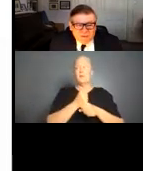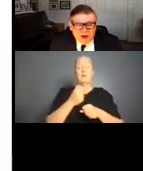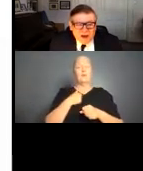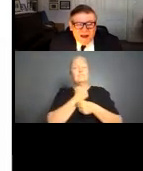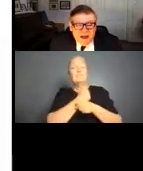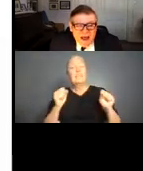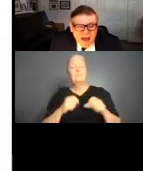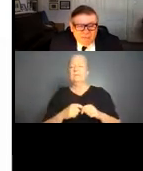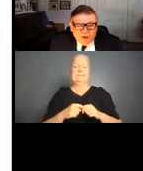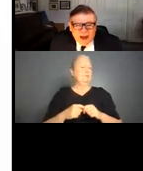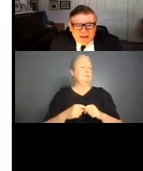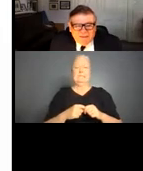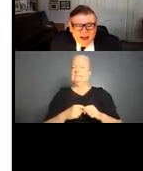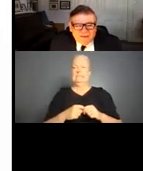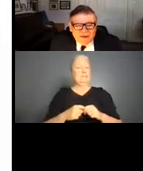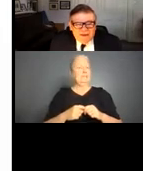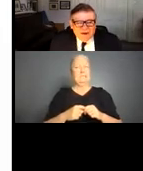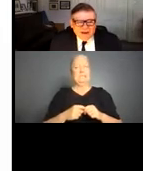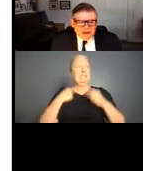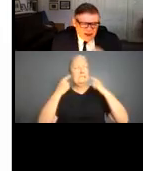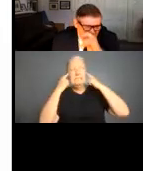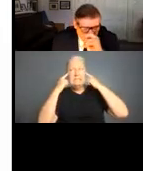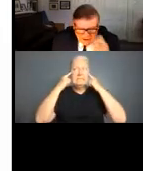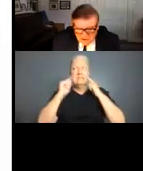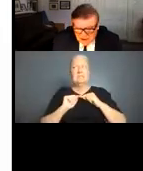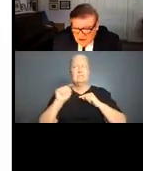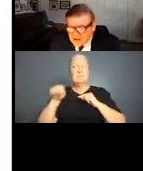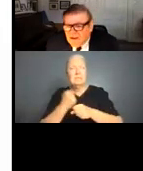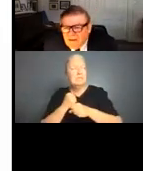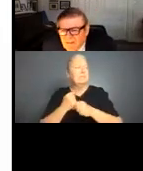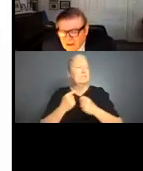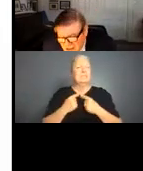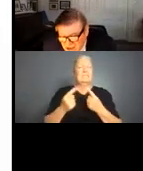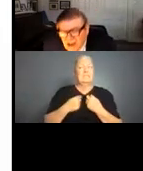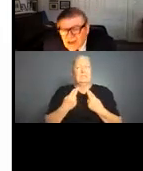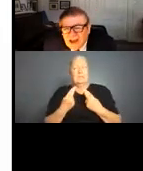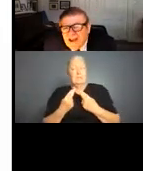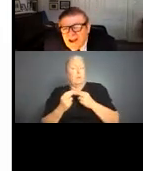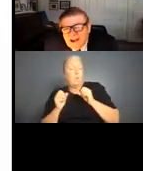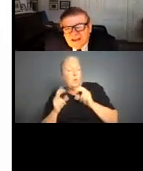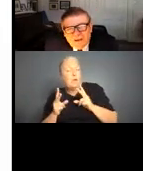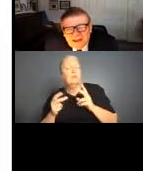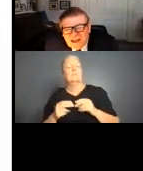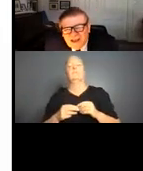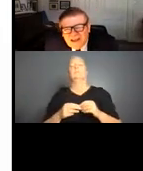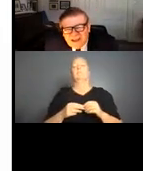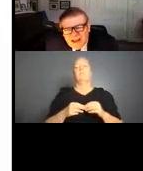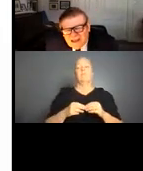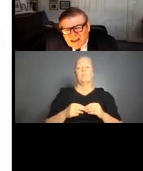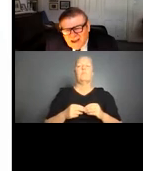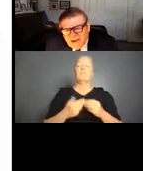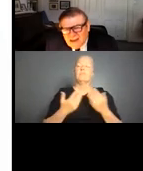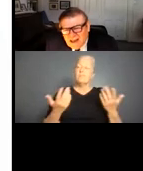able to work, and more than 85% felt insecure. That was a survey from Leonard Cheshire. So we see that